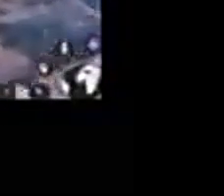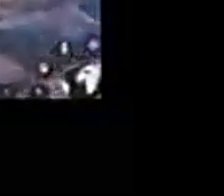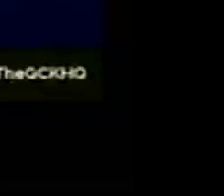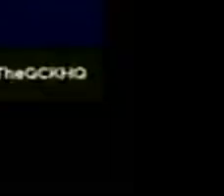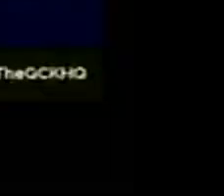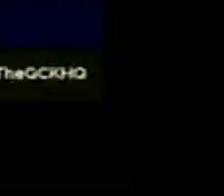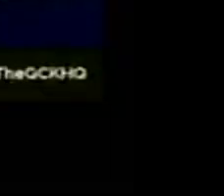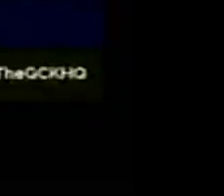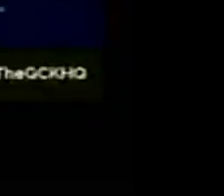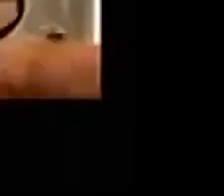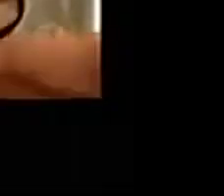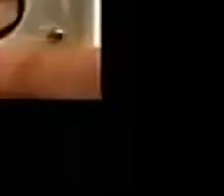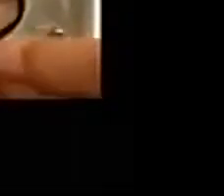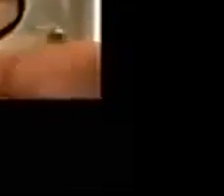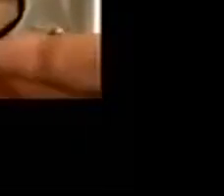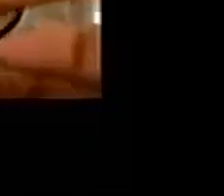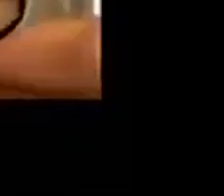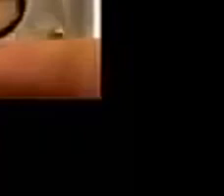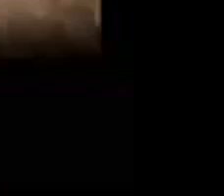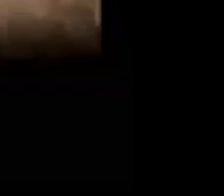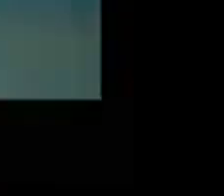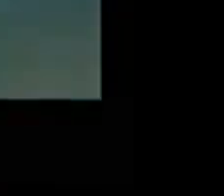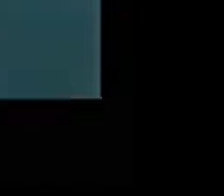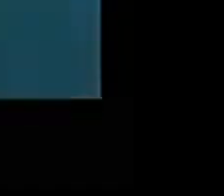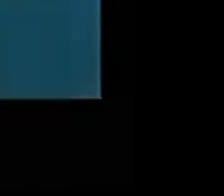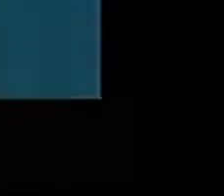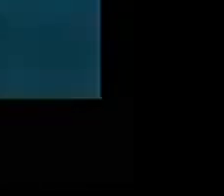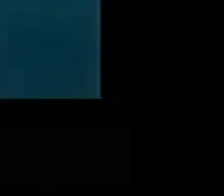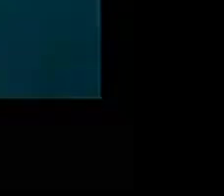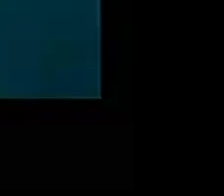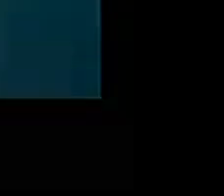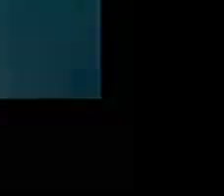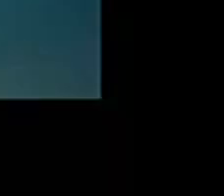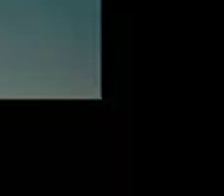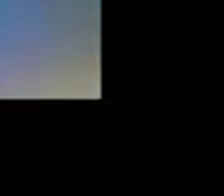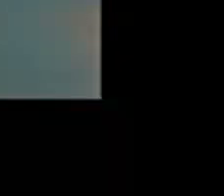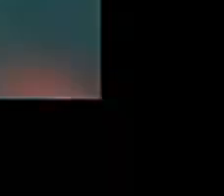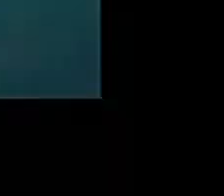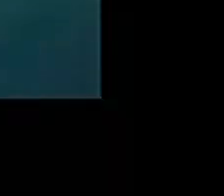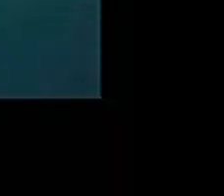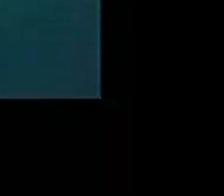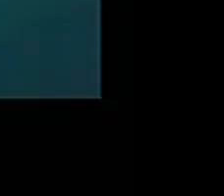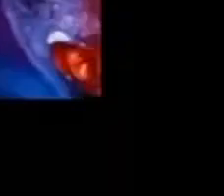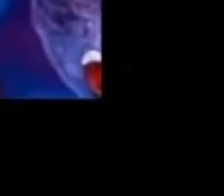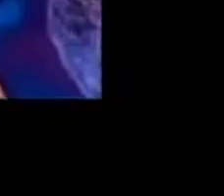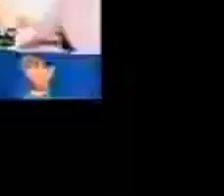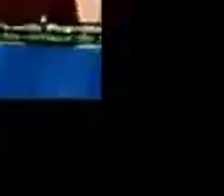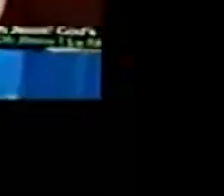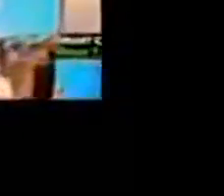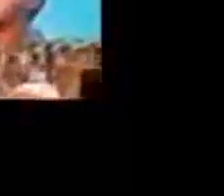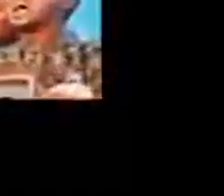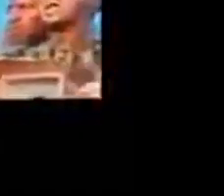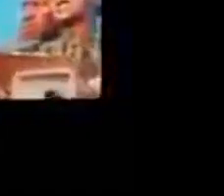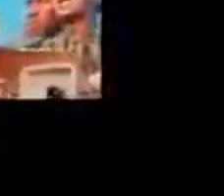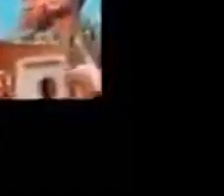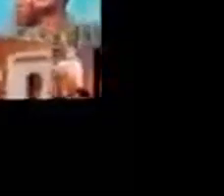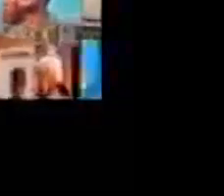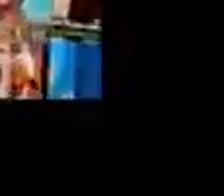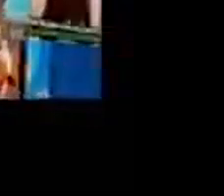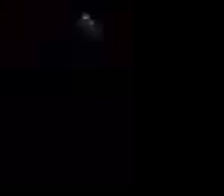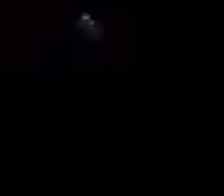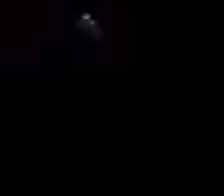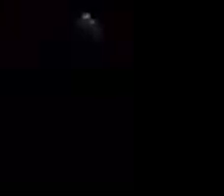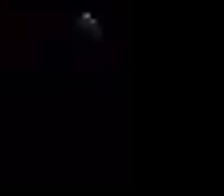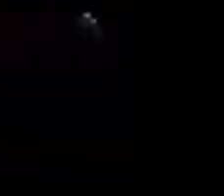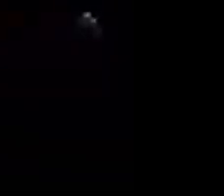live their satellites radio television and all our social media platforms gck season